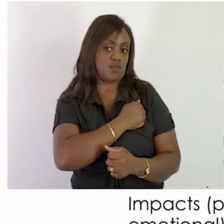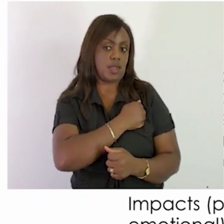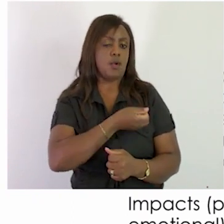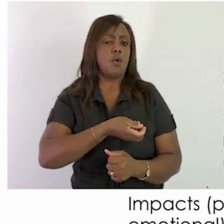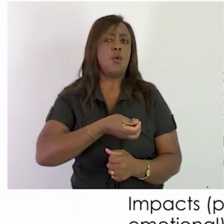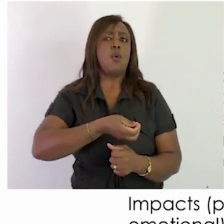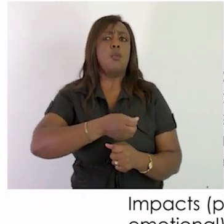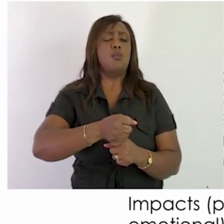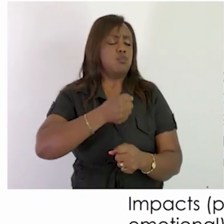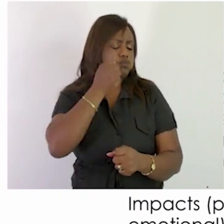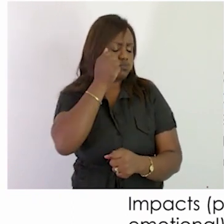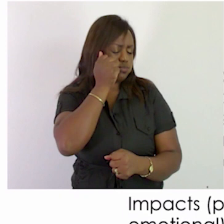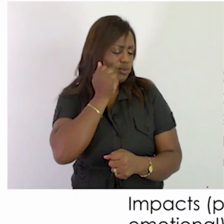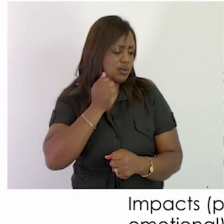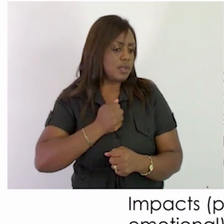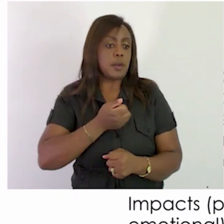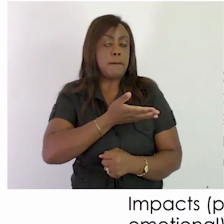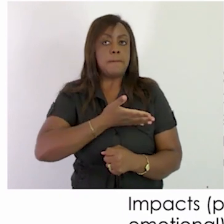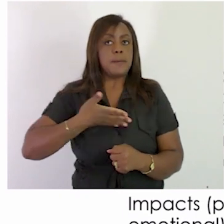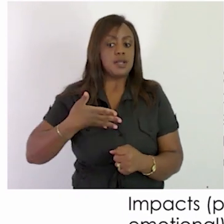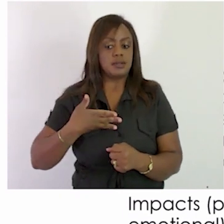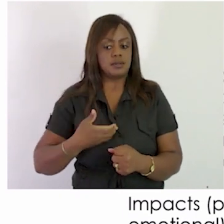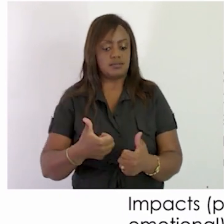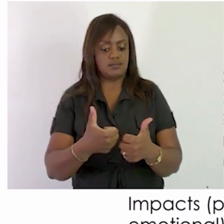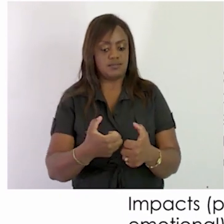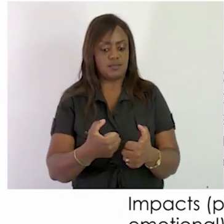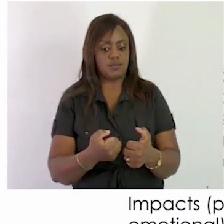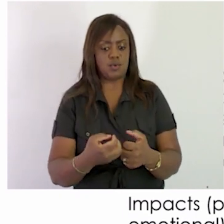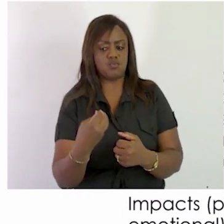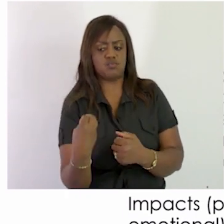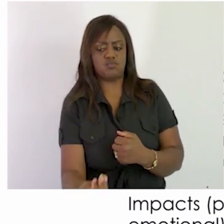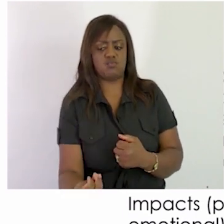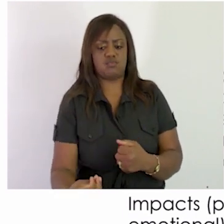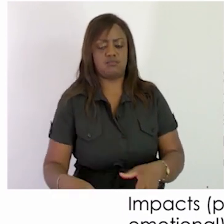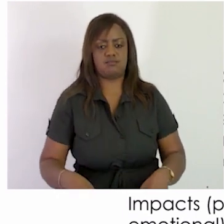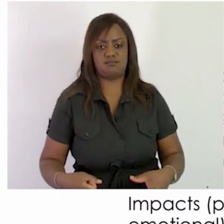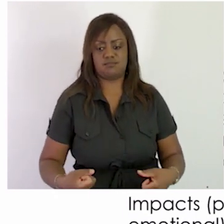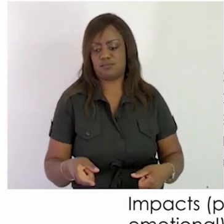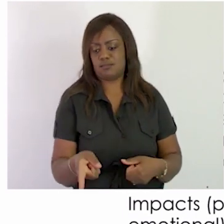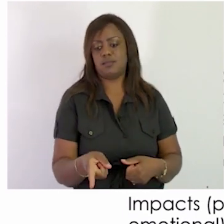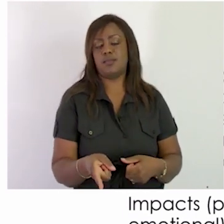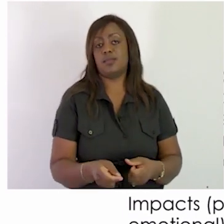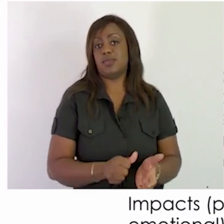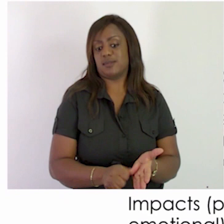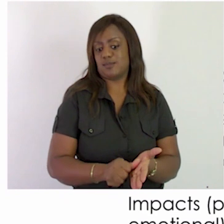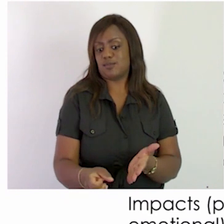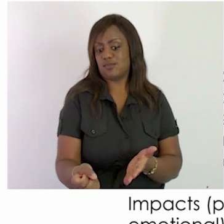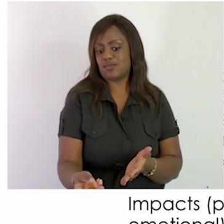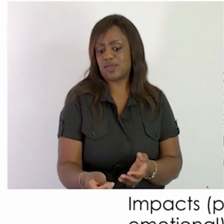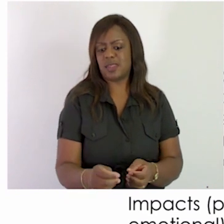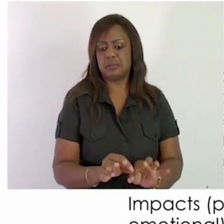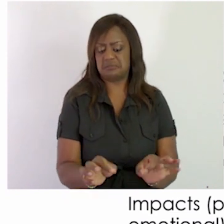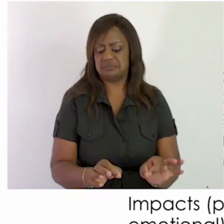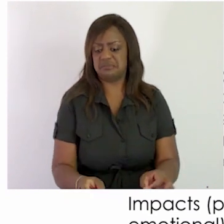are older, much older ladies that have sexual intercourse or sexual relationship with much younger boys, and they give